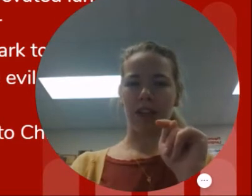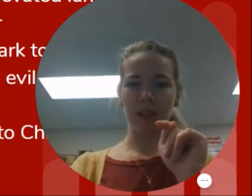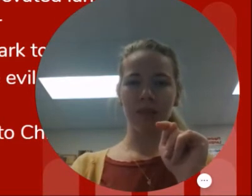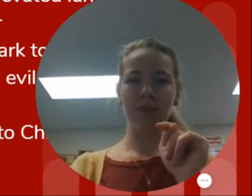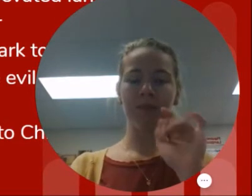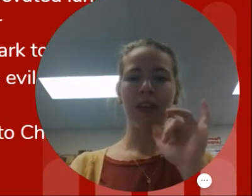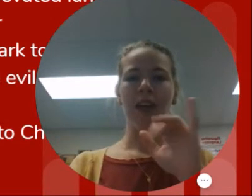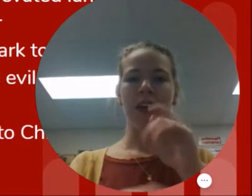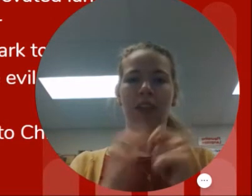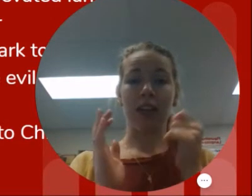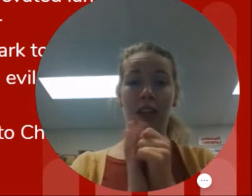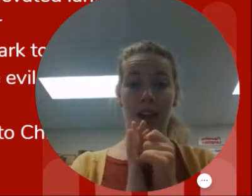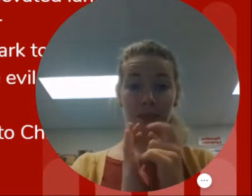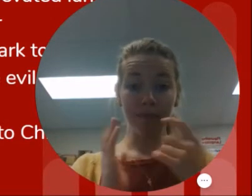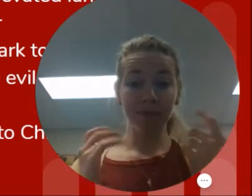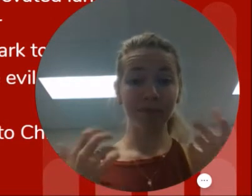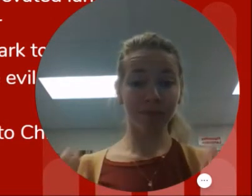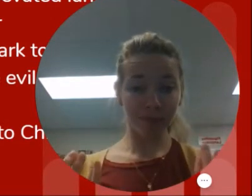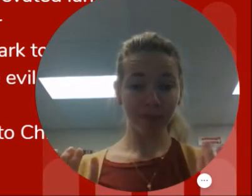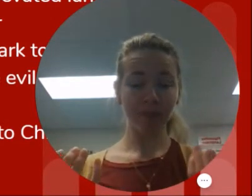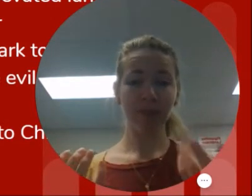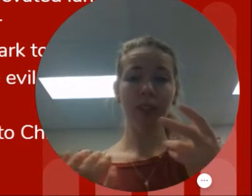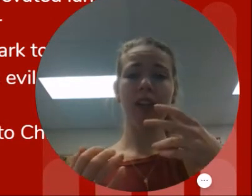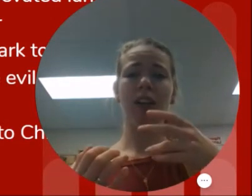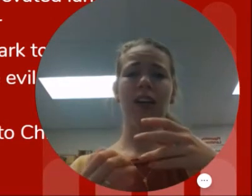American Lit, that time.